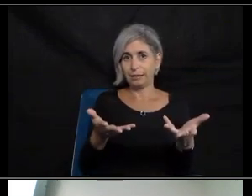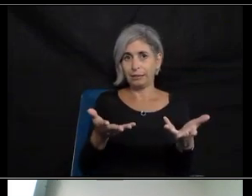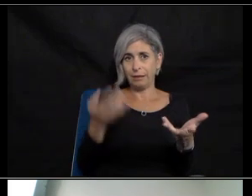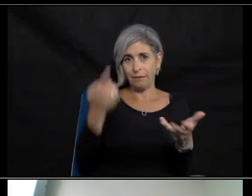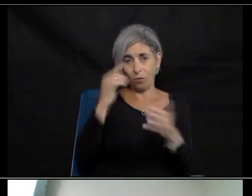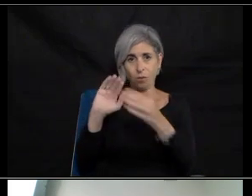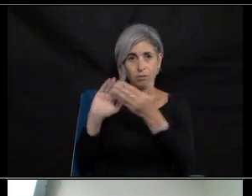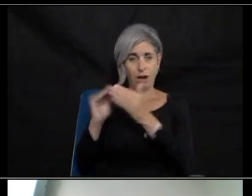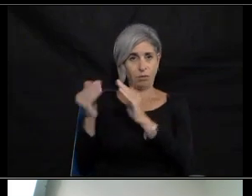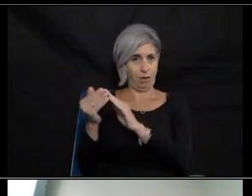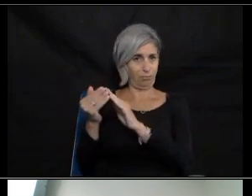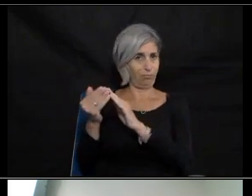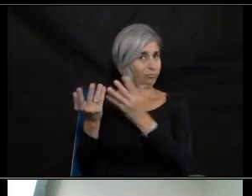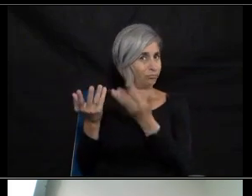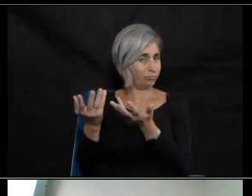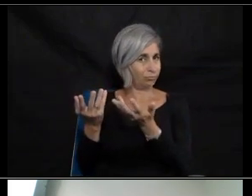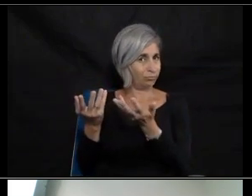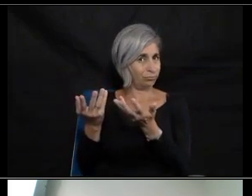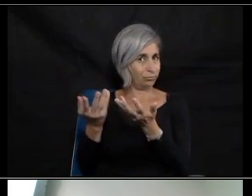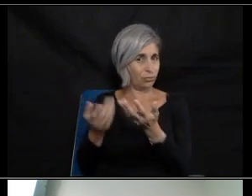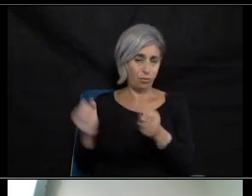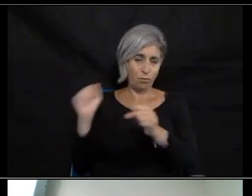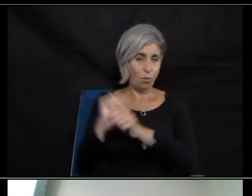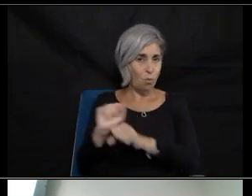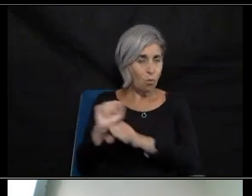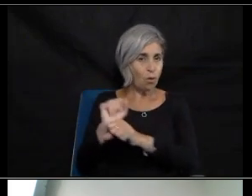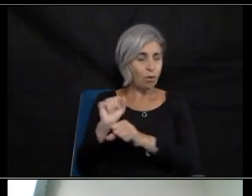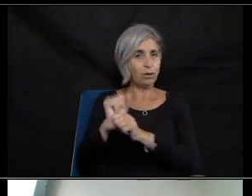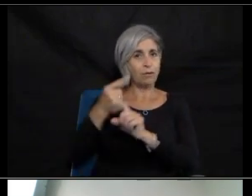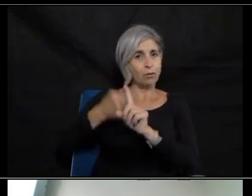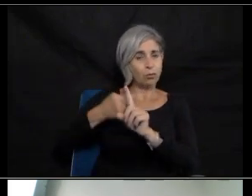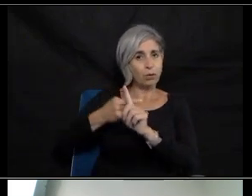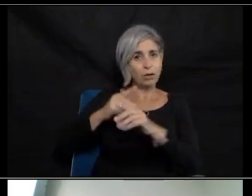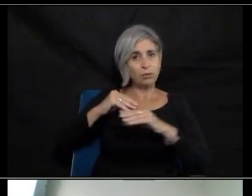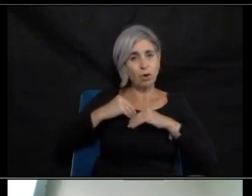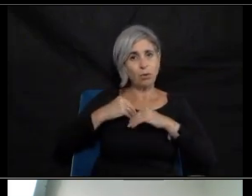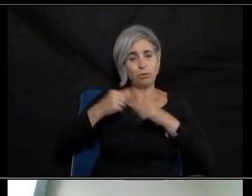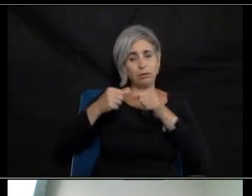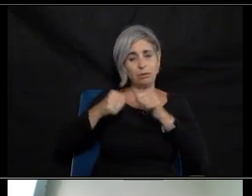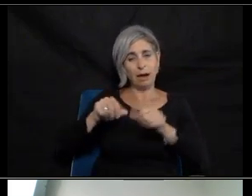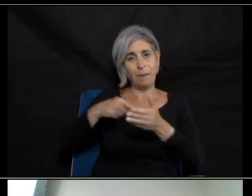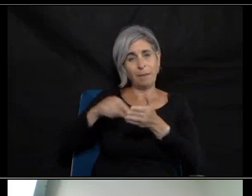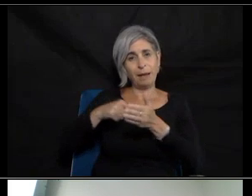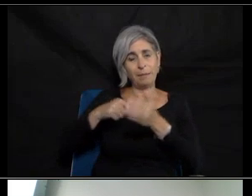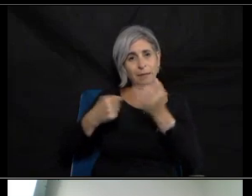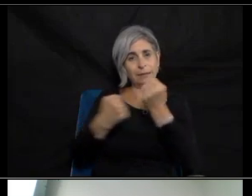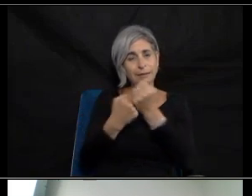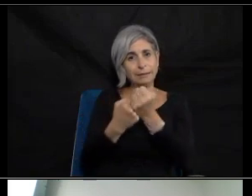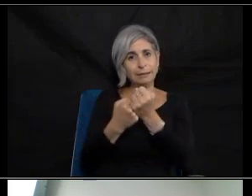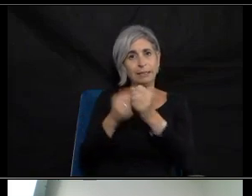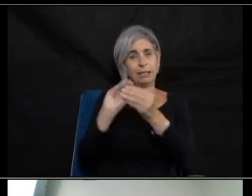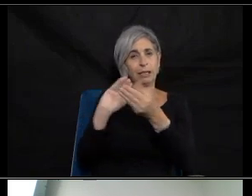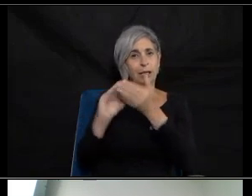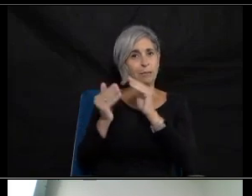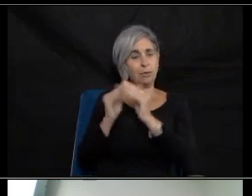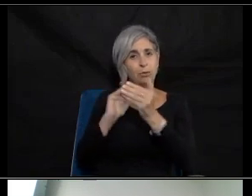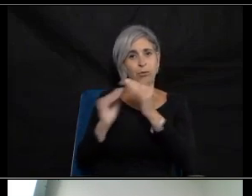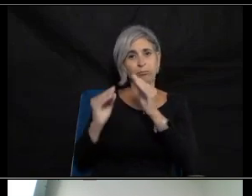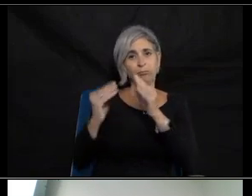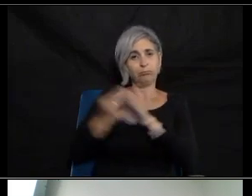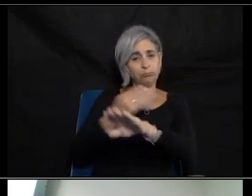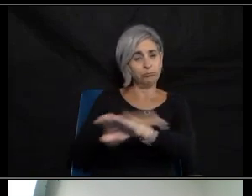downtown, because workforce housing, rent-to-own down payment assistance, community revitalization, scholarship trust